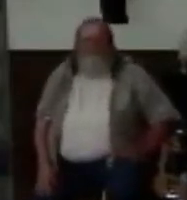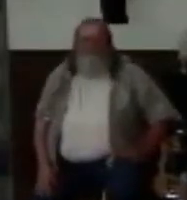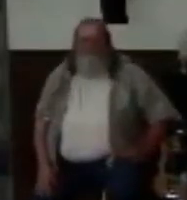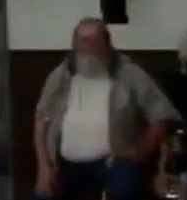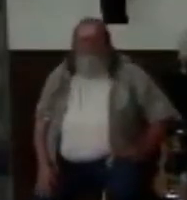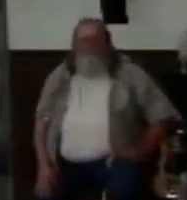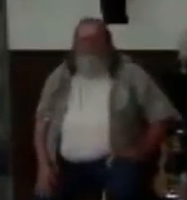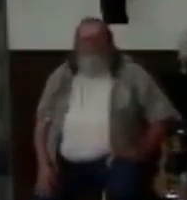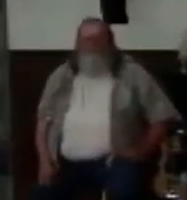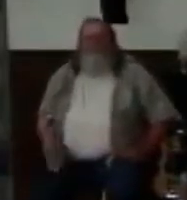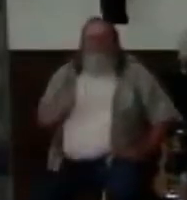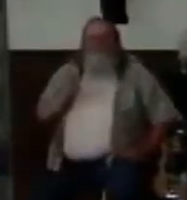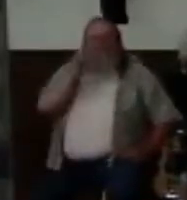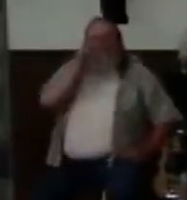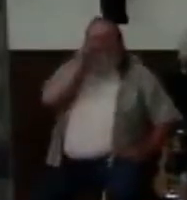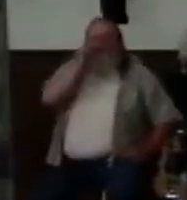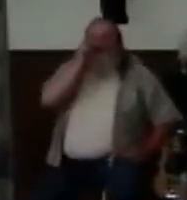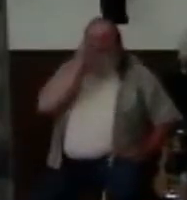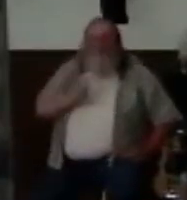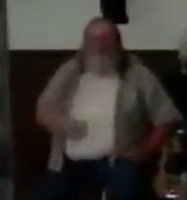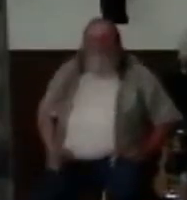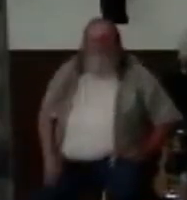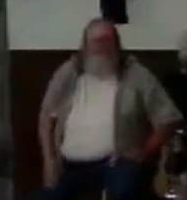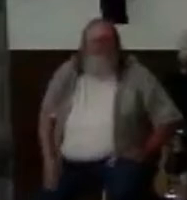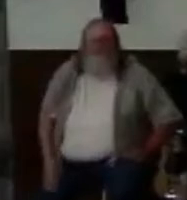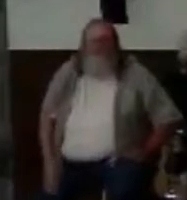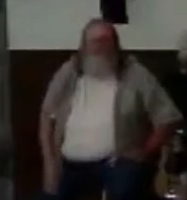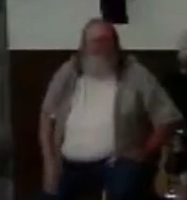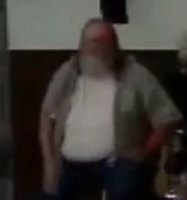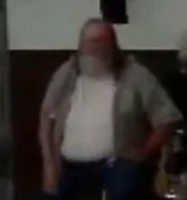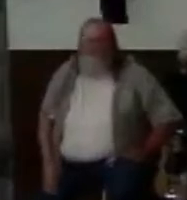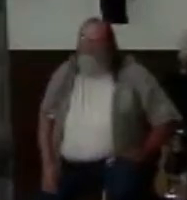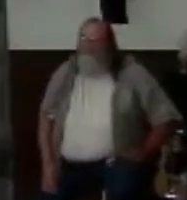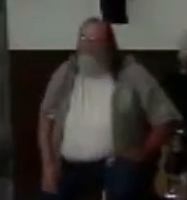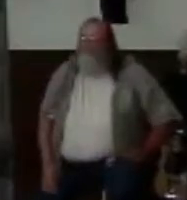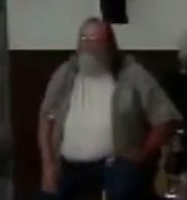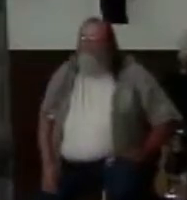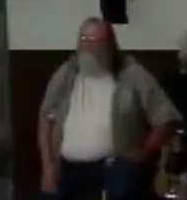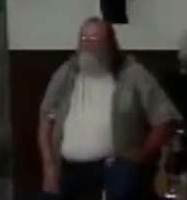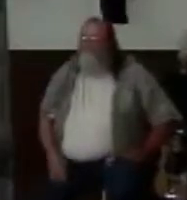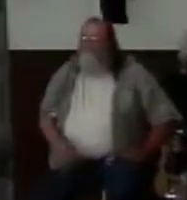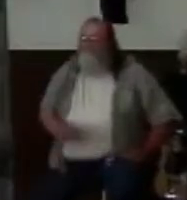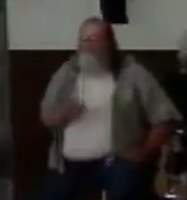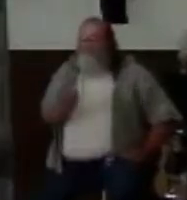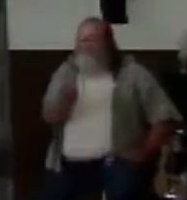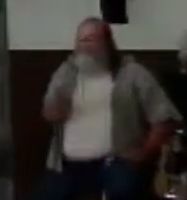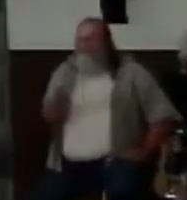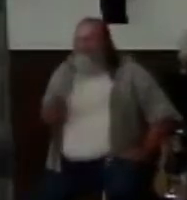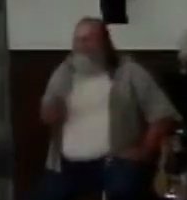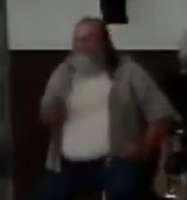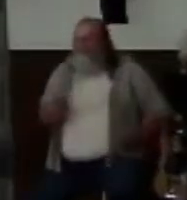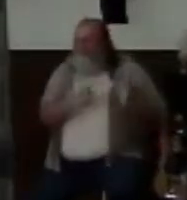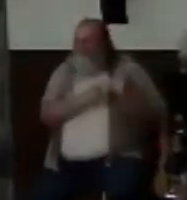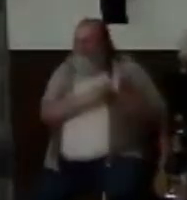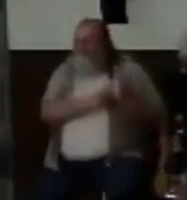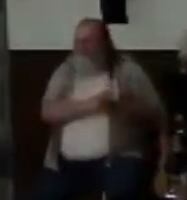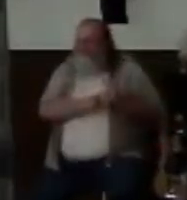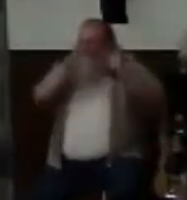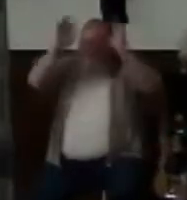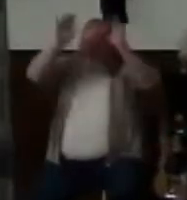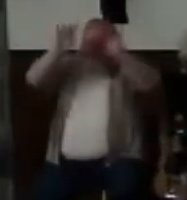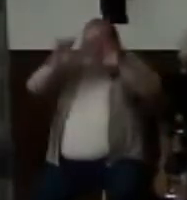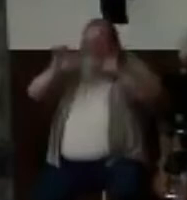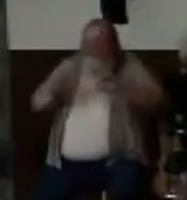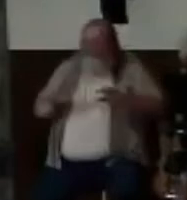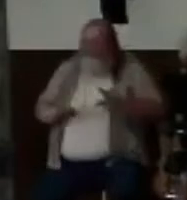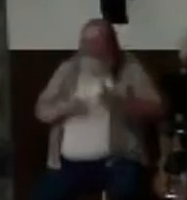And because this term was so much more than just rain for the people, now Jesus is standing